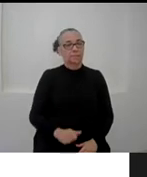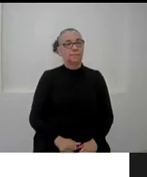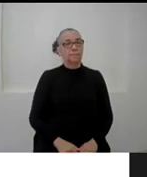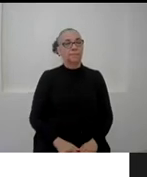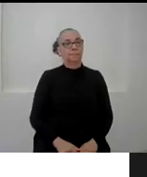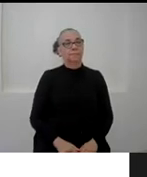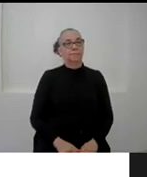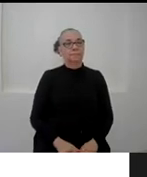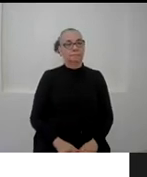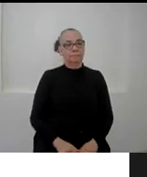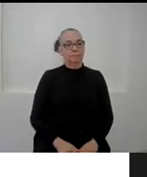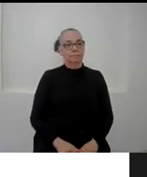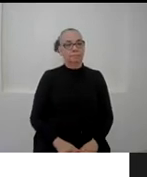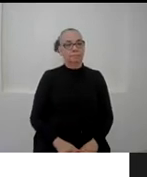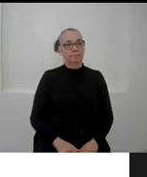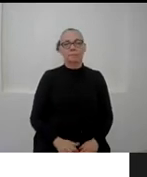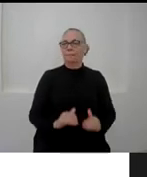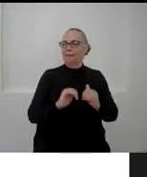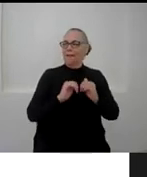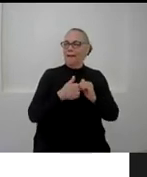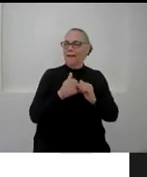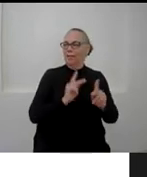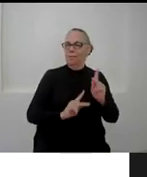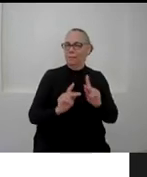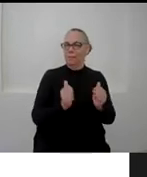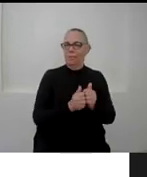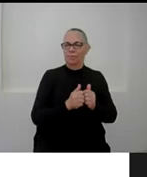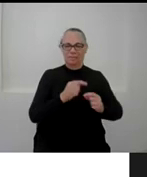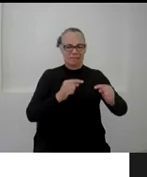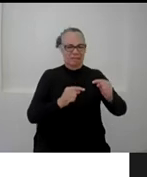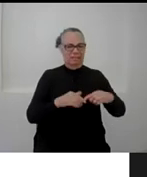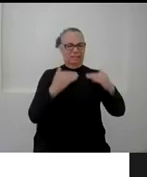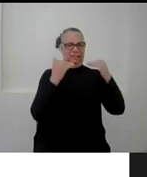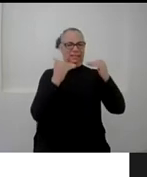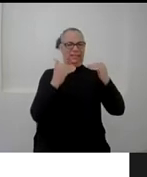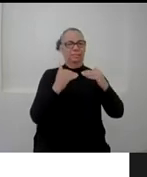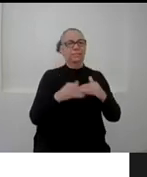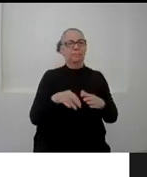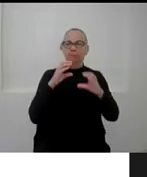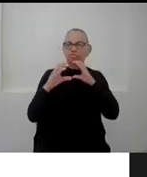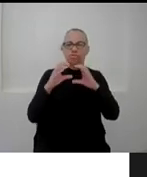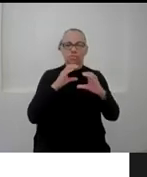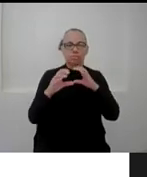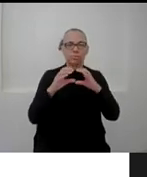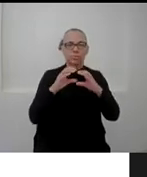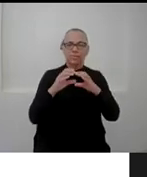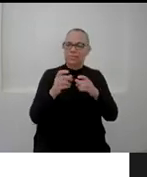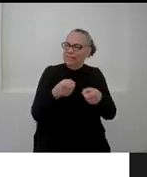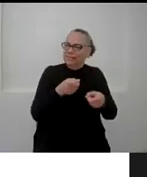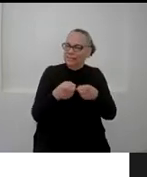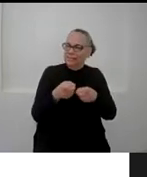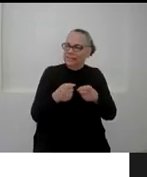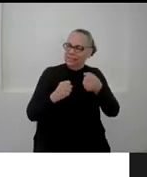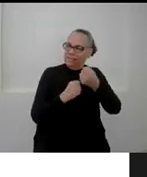So how do people with very limited communication manage to self-advocate?